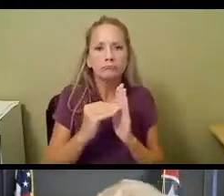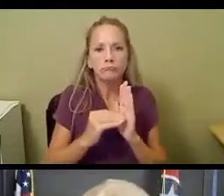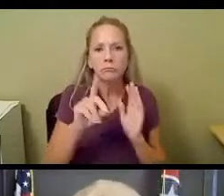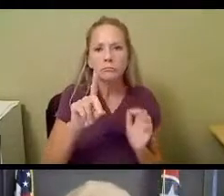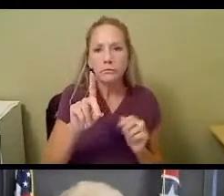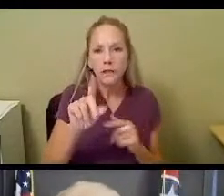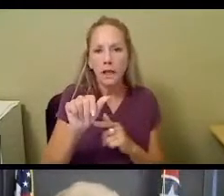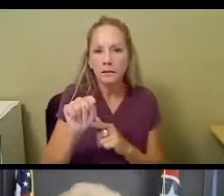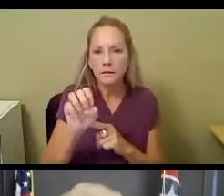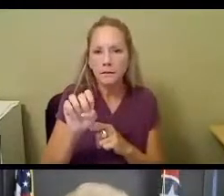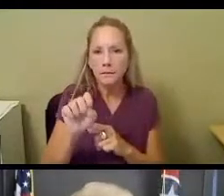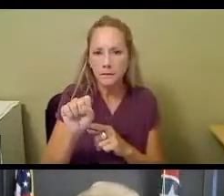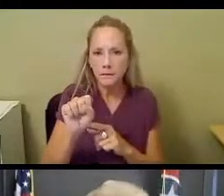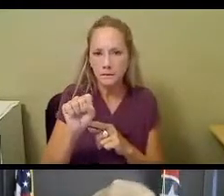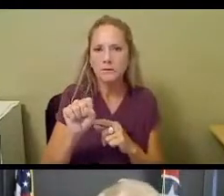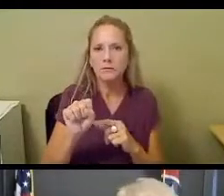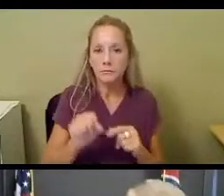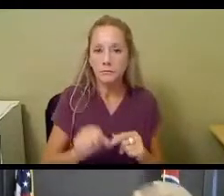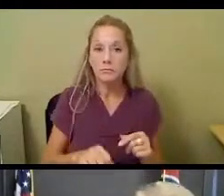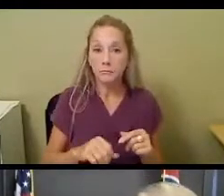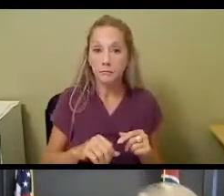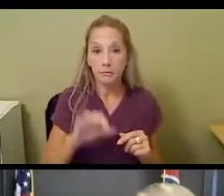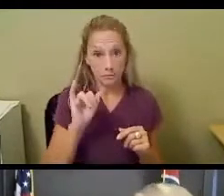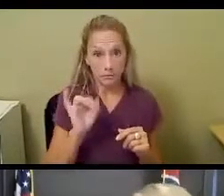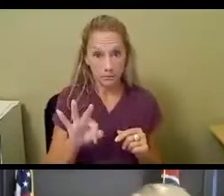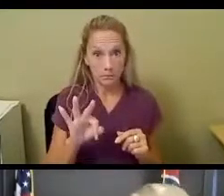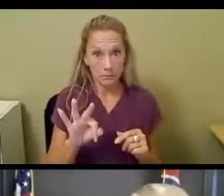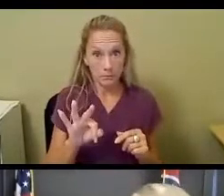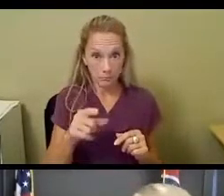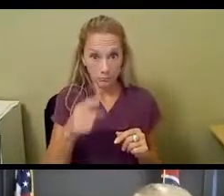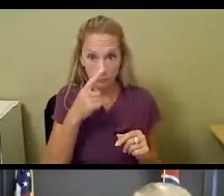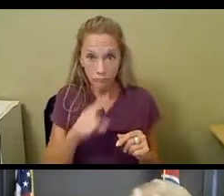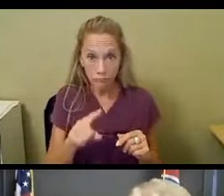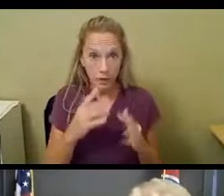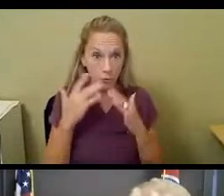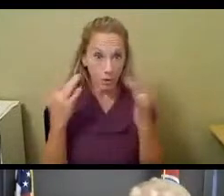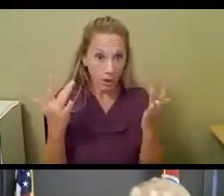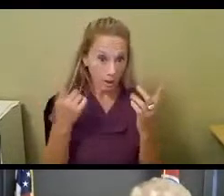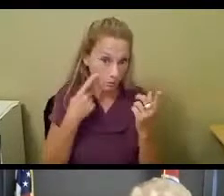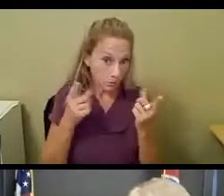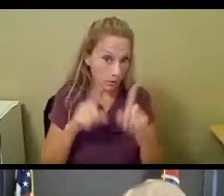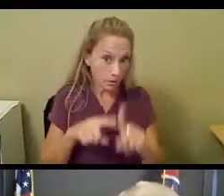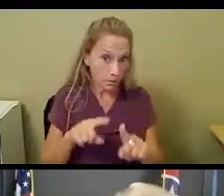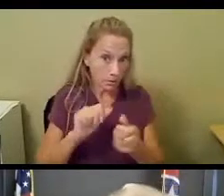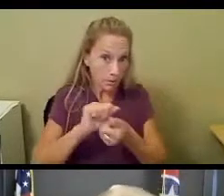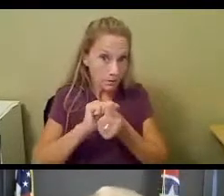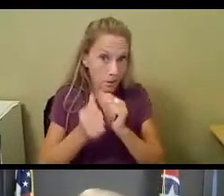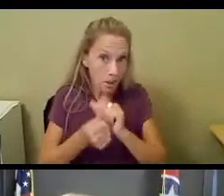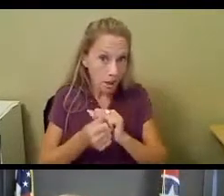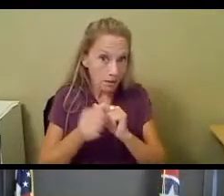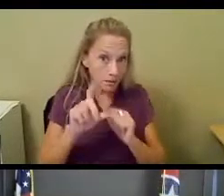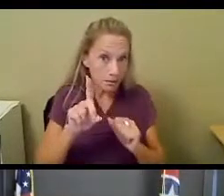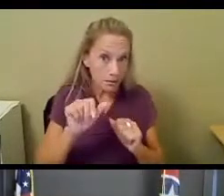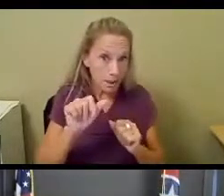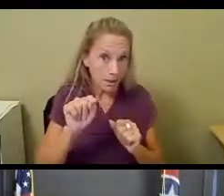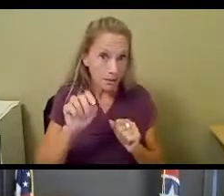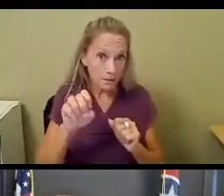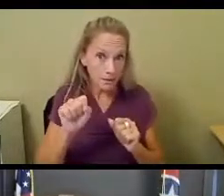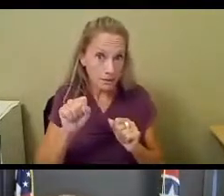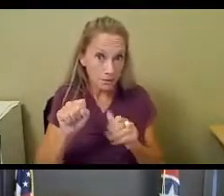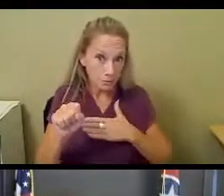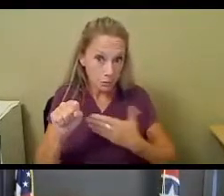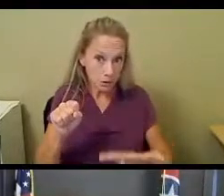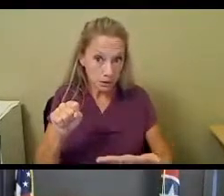that. So if you would be amenable to a friendly agreement to change some dates and